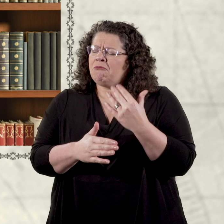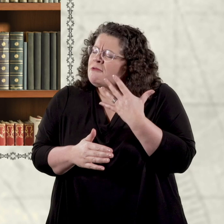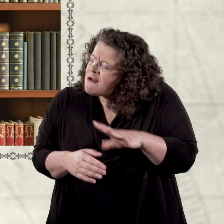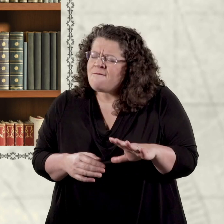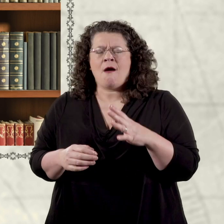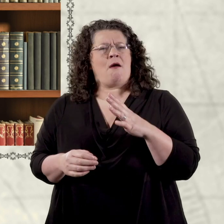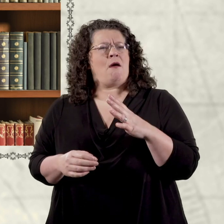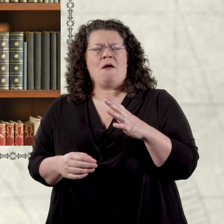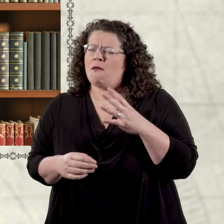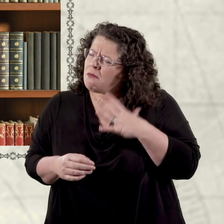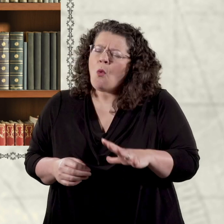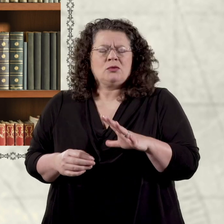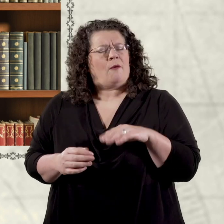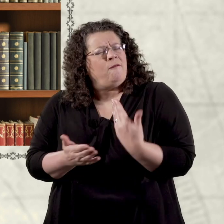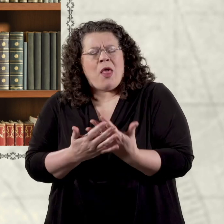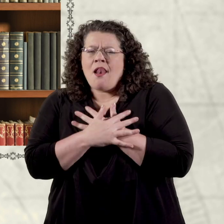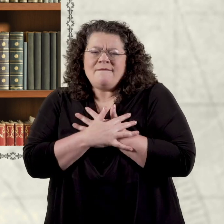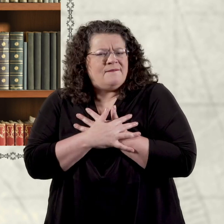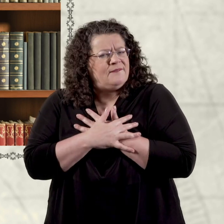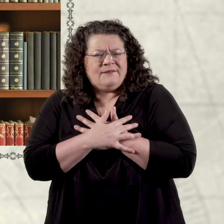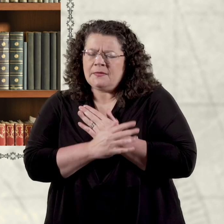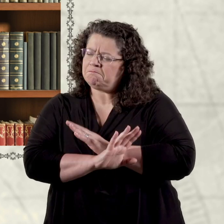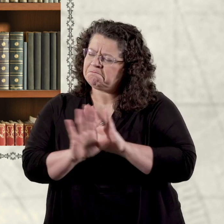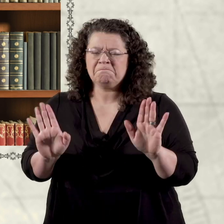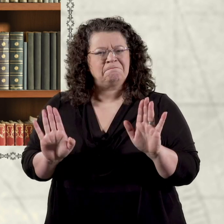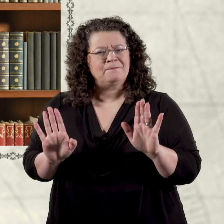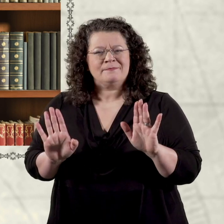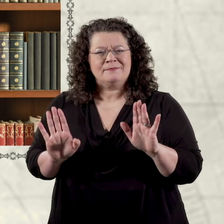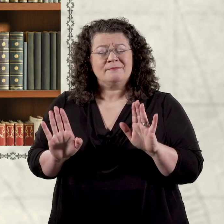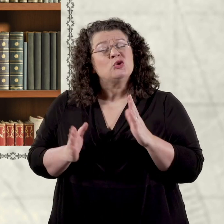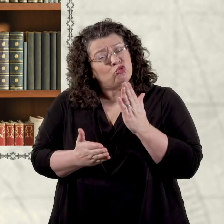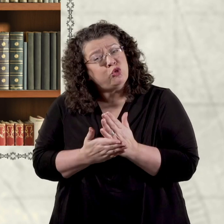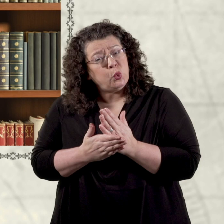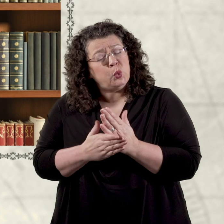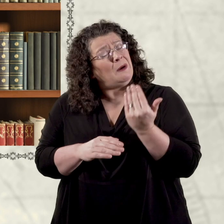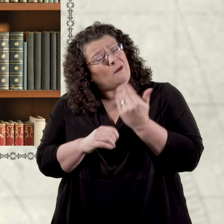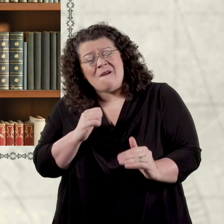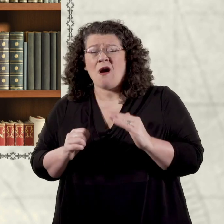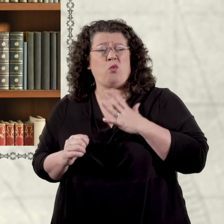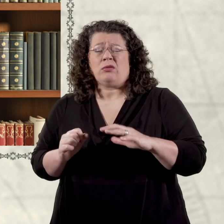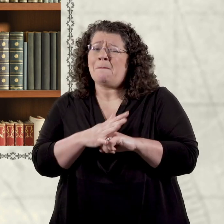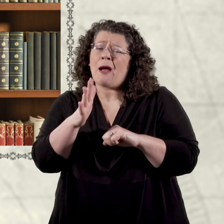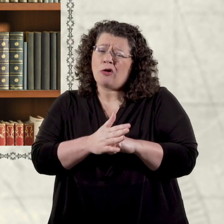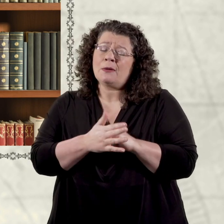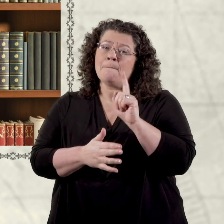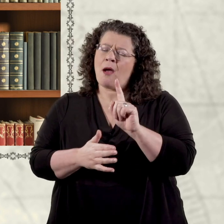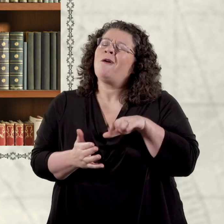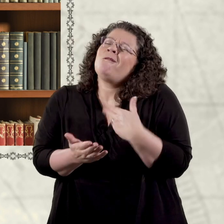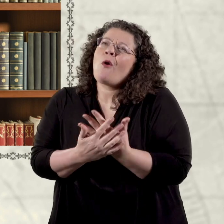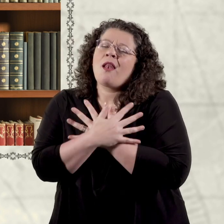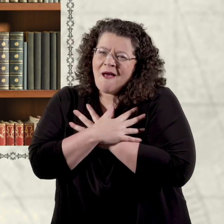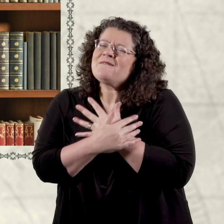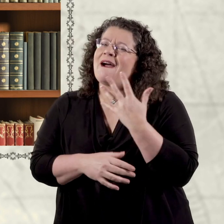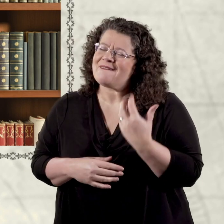I never wanted to fall in love. It's true, I never wanted to marry, but I did